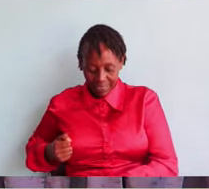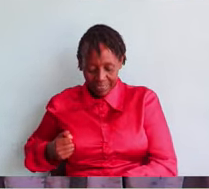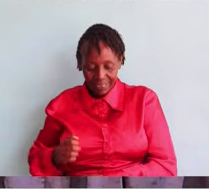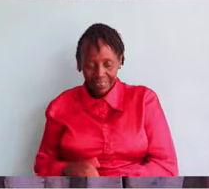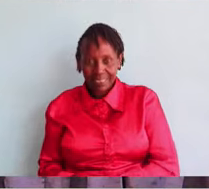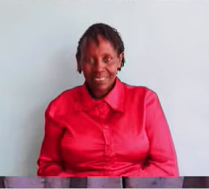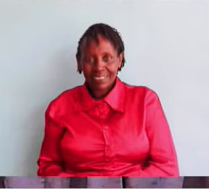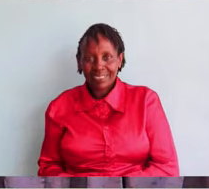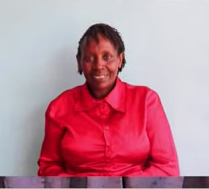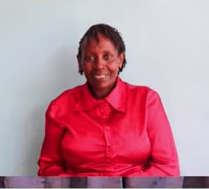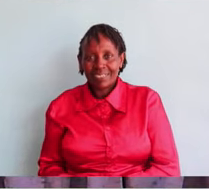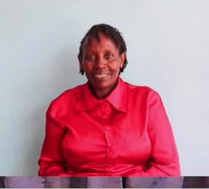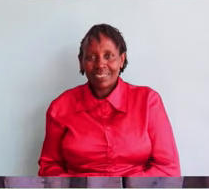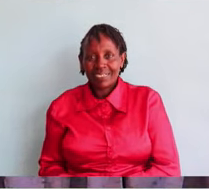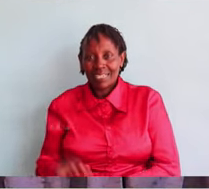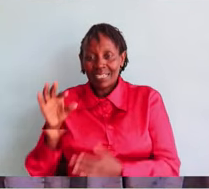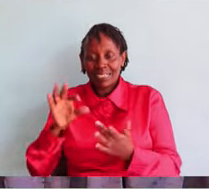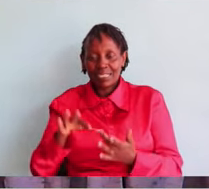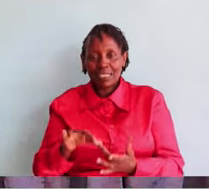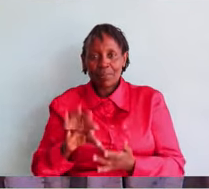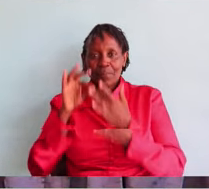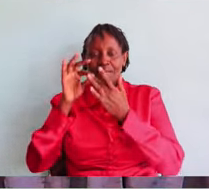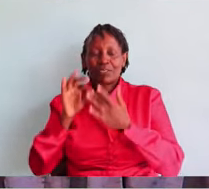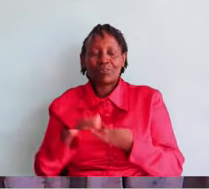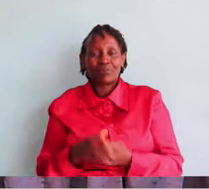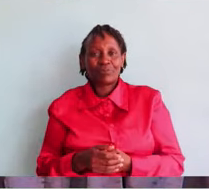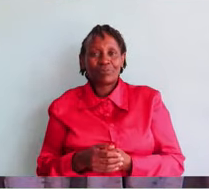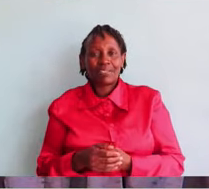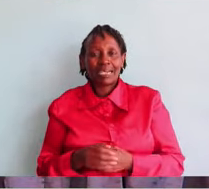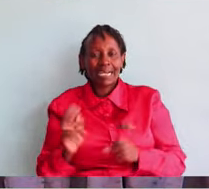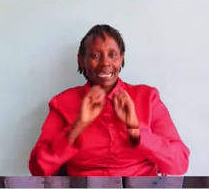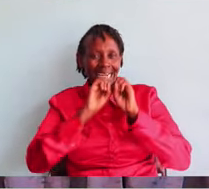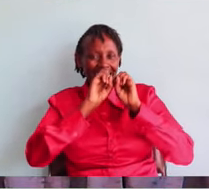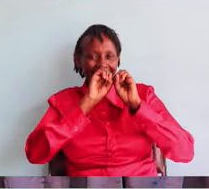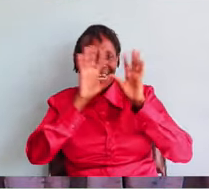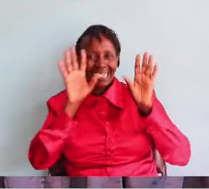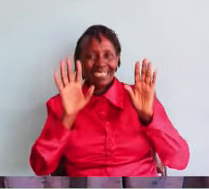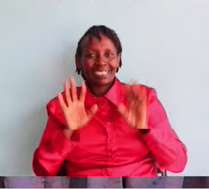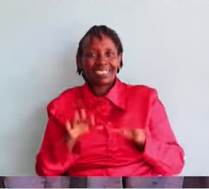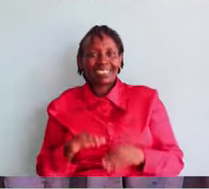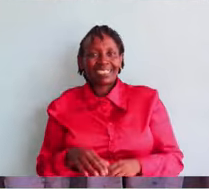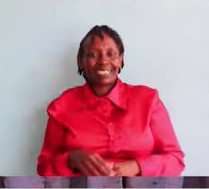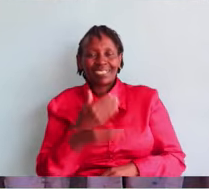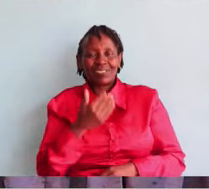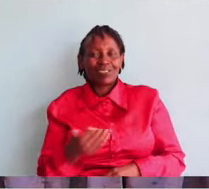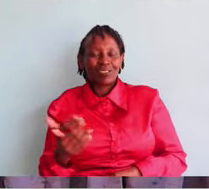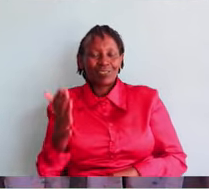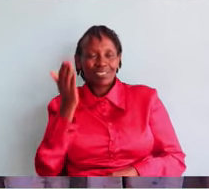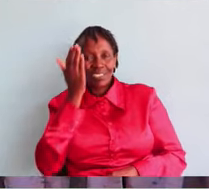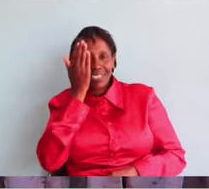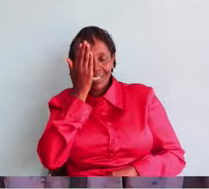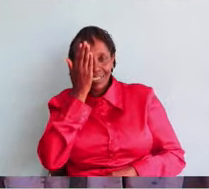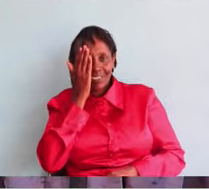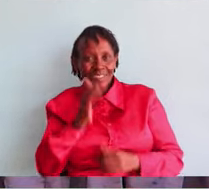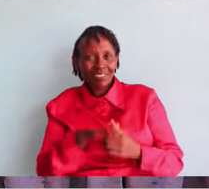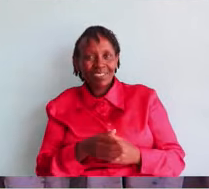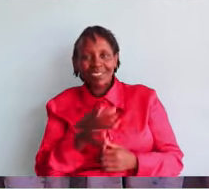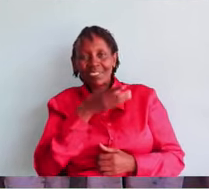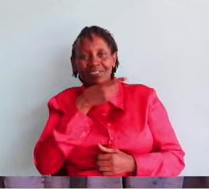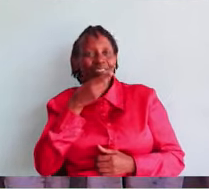This was extraordinary liberality, like the children of Israel in the wilderness towards